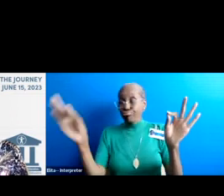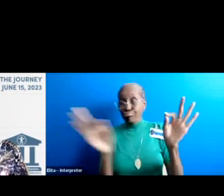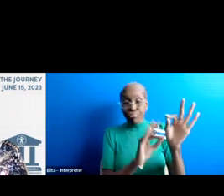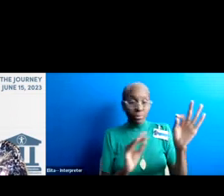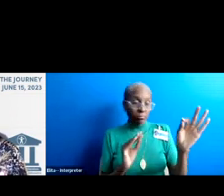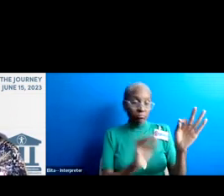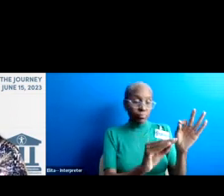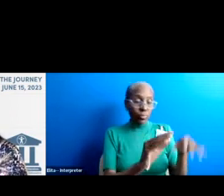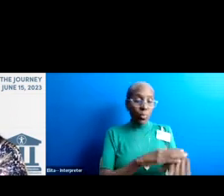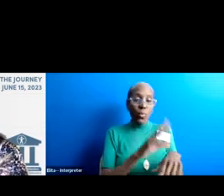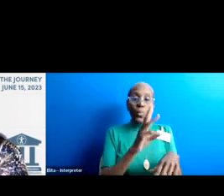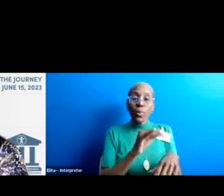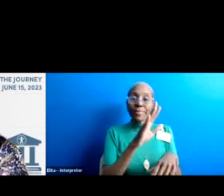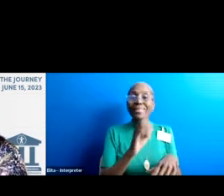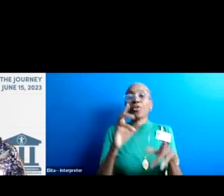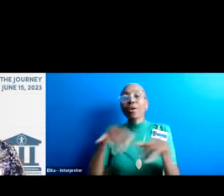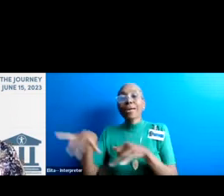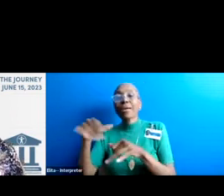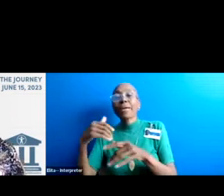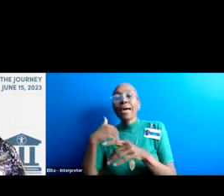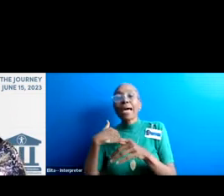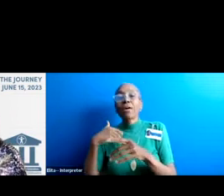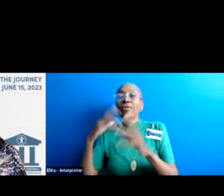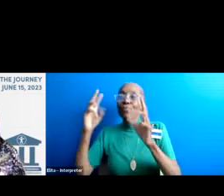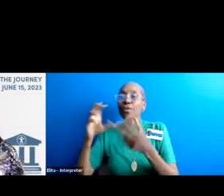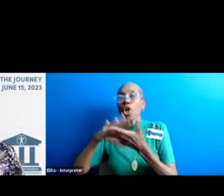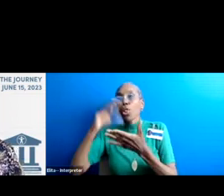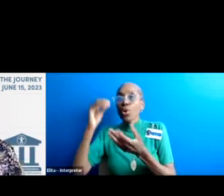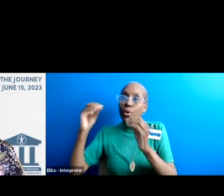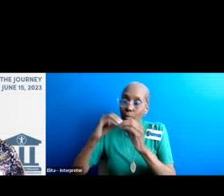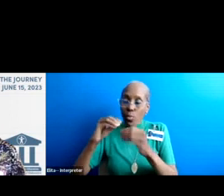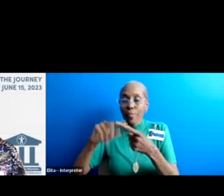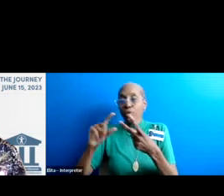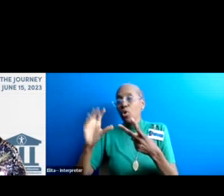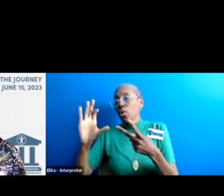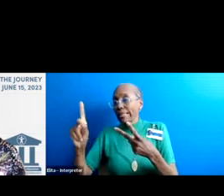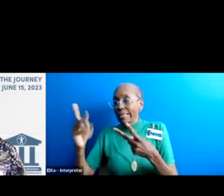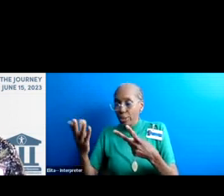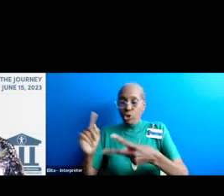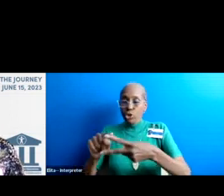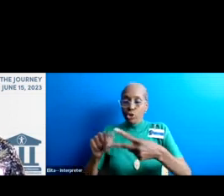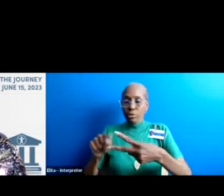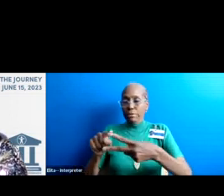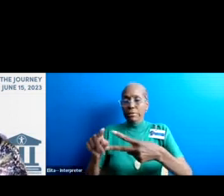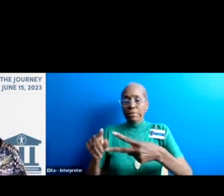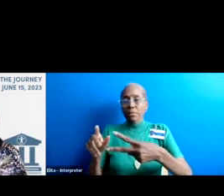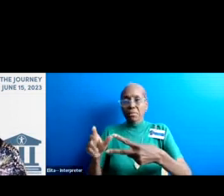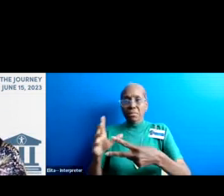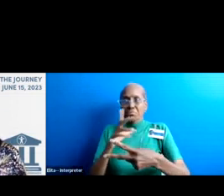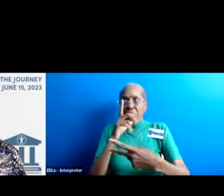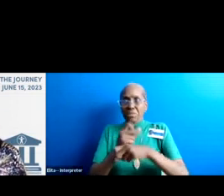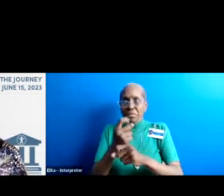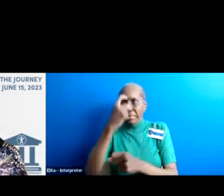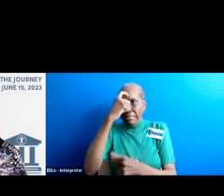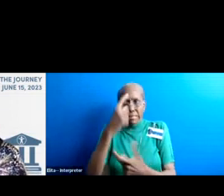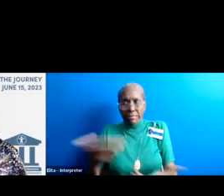or what I see most common are the learn more or click here links that make 0 sense